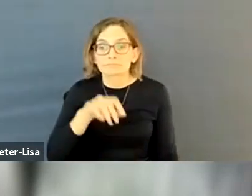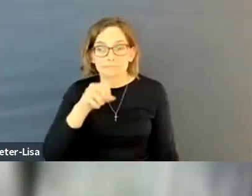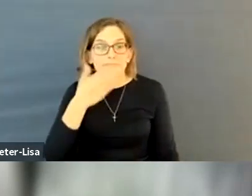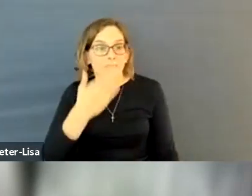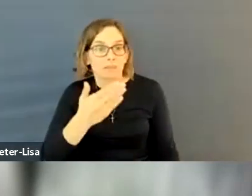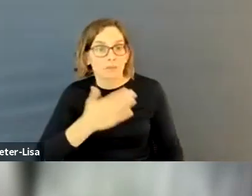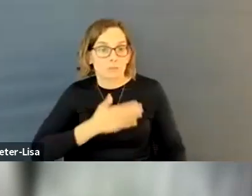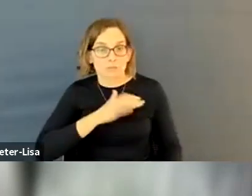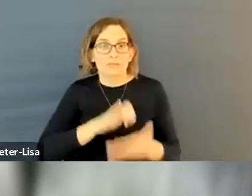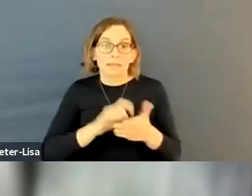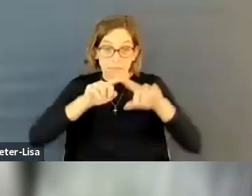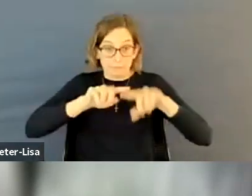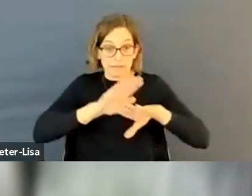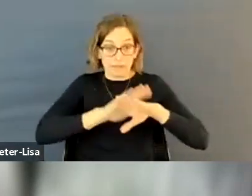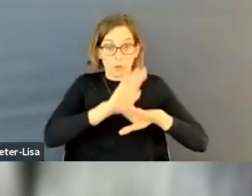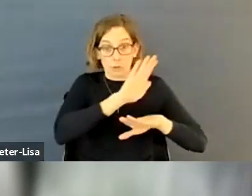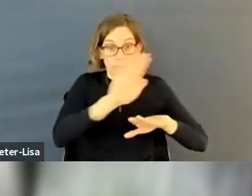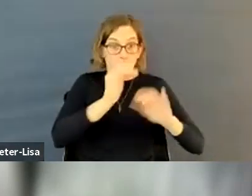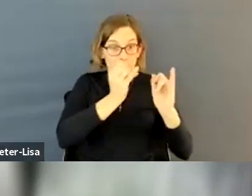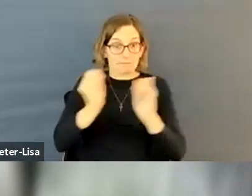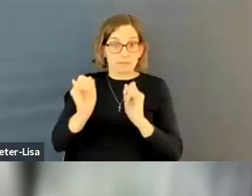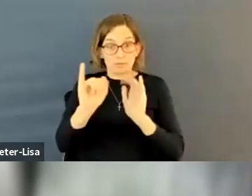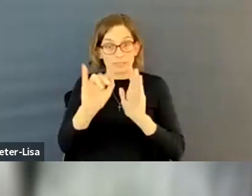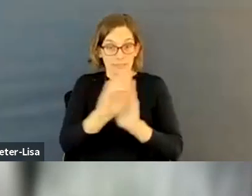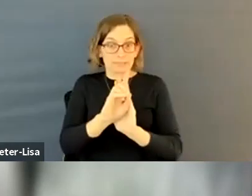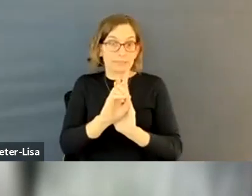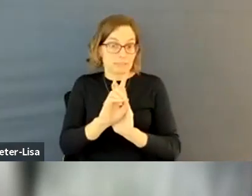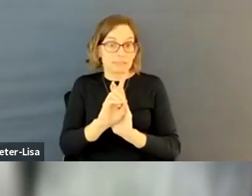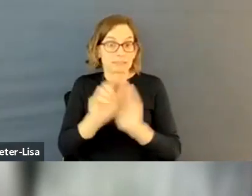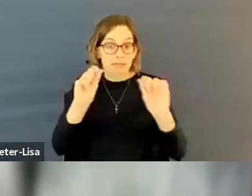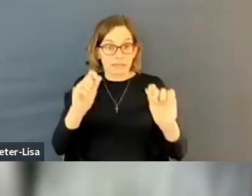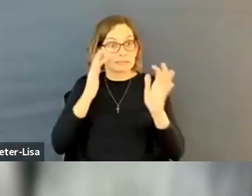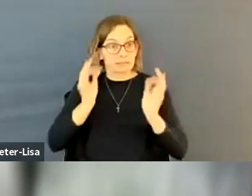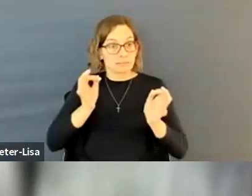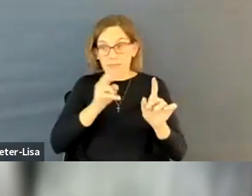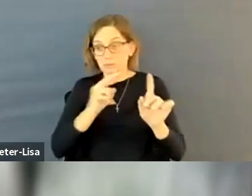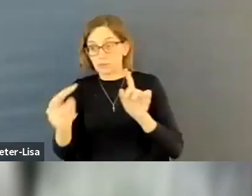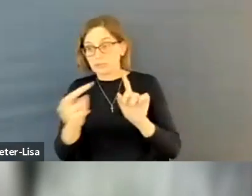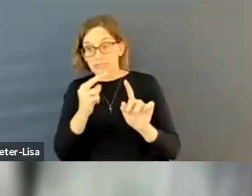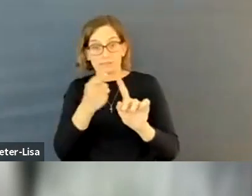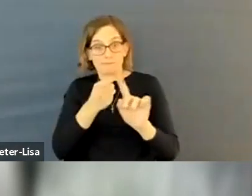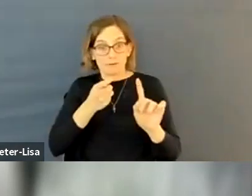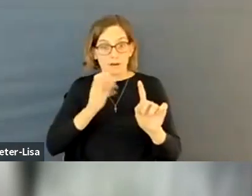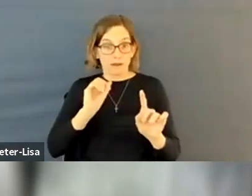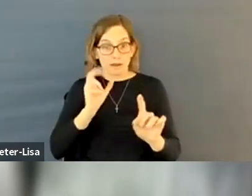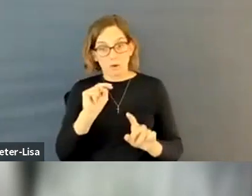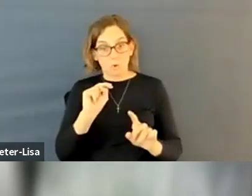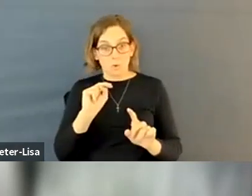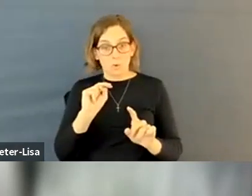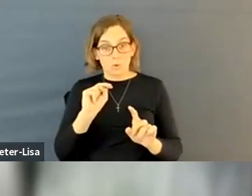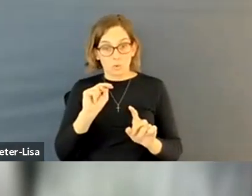depending on our identities, we can, certainly be perceiving things from our own lens